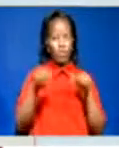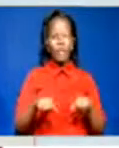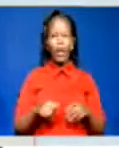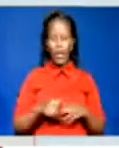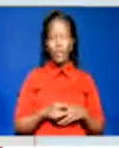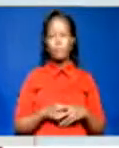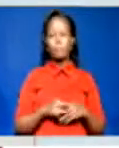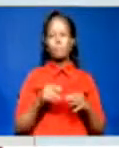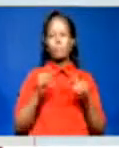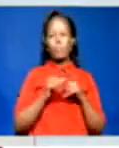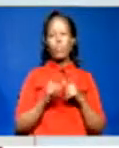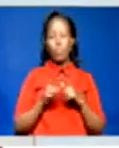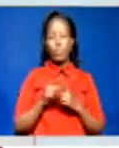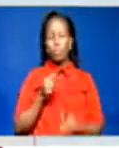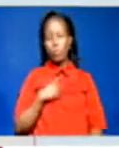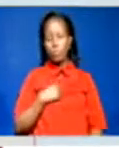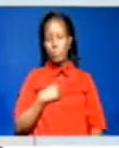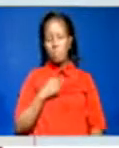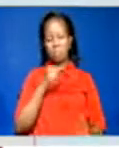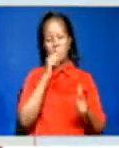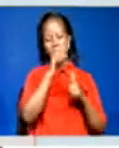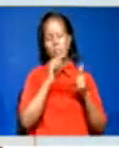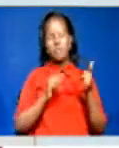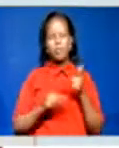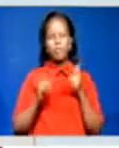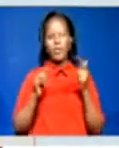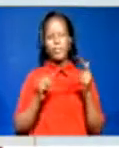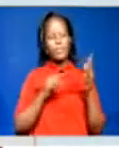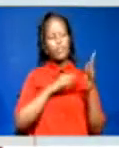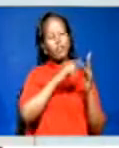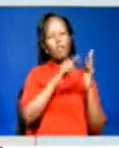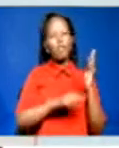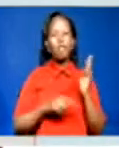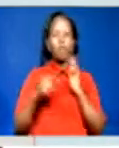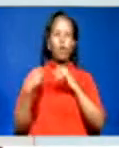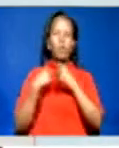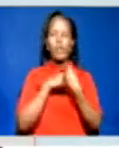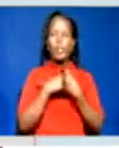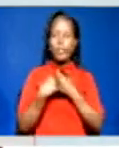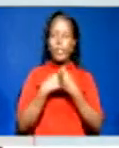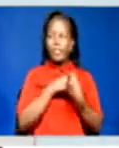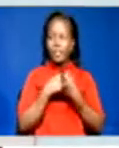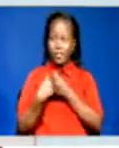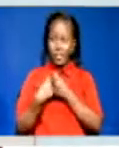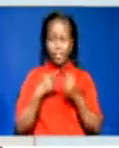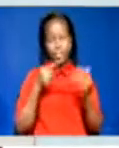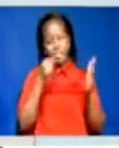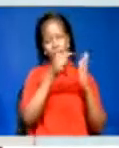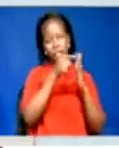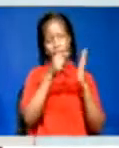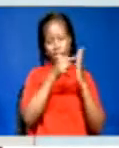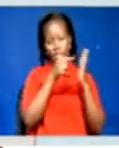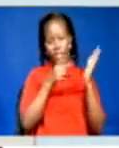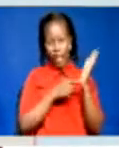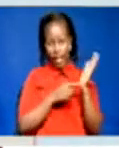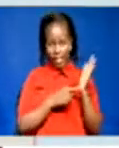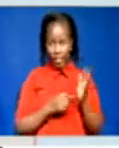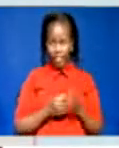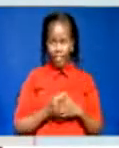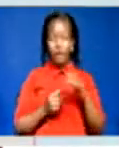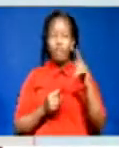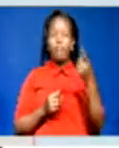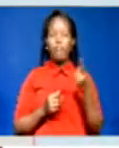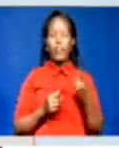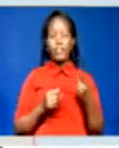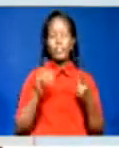would divide them into four challenges. Allow me to highlight them. The first one is affordable